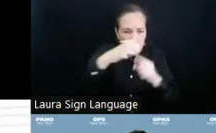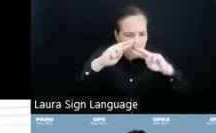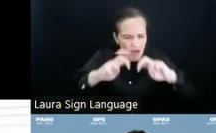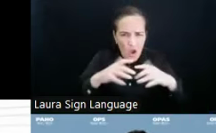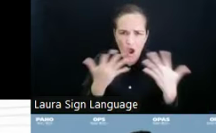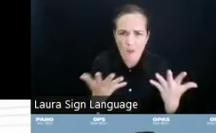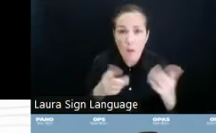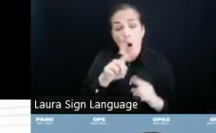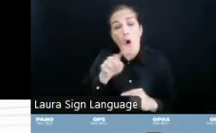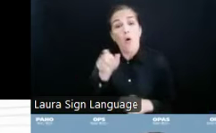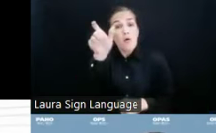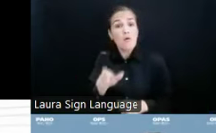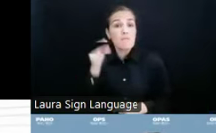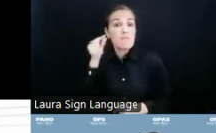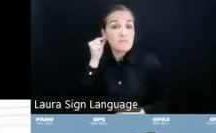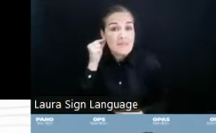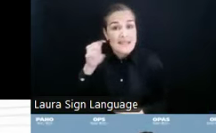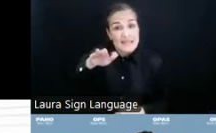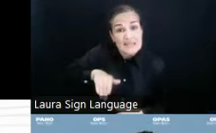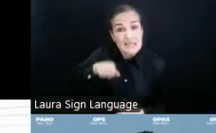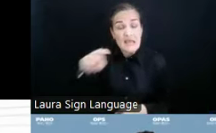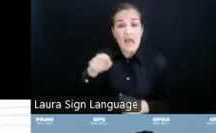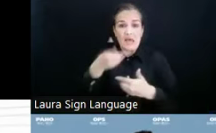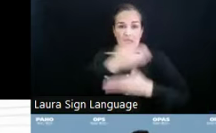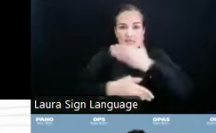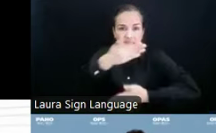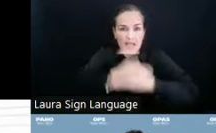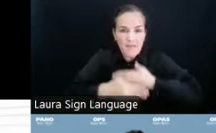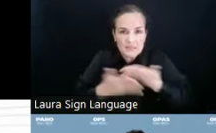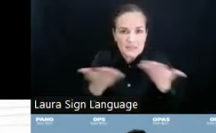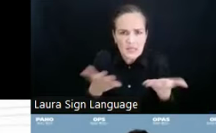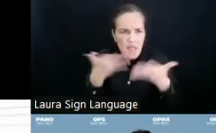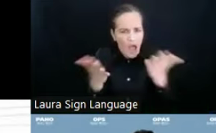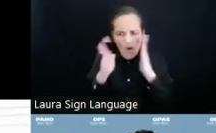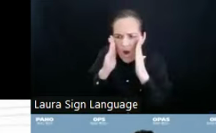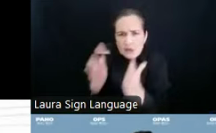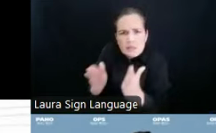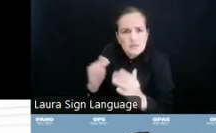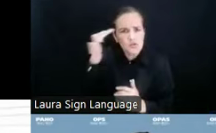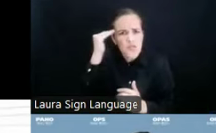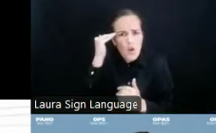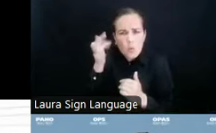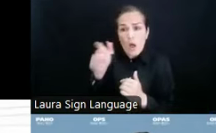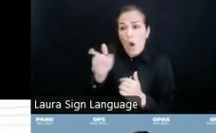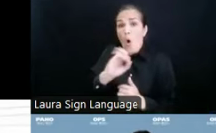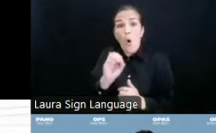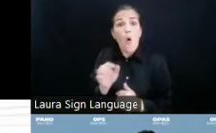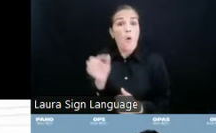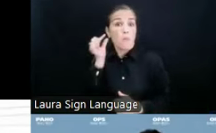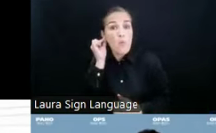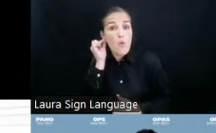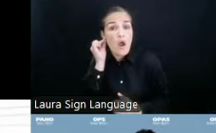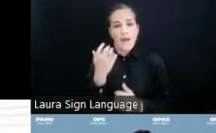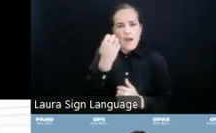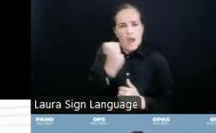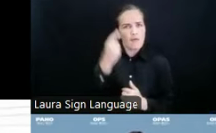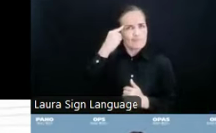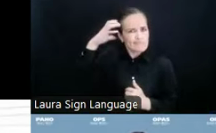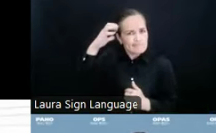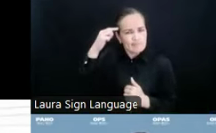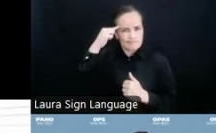necesita a girl dispositivos de with fisioterapia, intellectual o una disability who mujer needs mayor to con be esquizofrenia vaccinated, que, por ejemplo, va al or ginecólogo. an Por lo tanto, elderly woman who's tenemos que tener